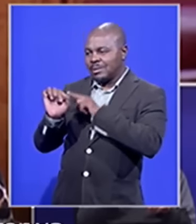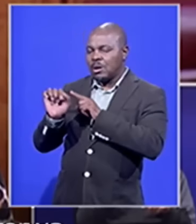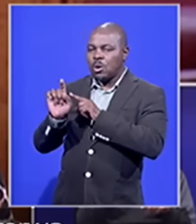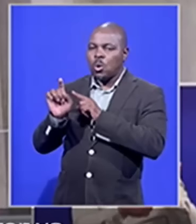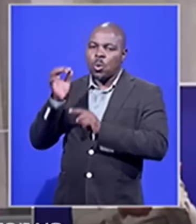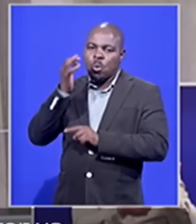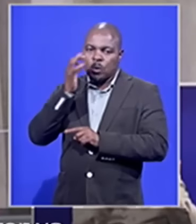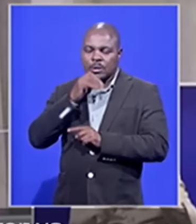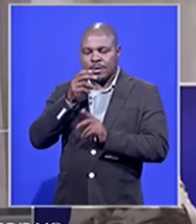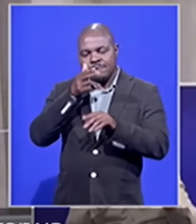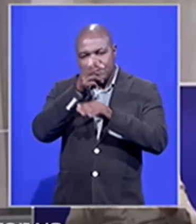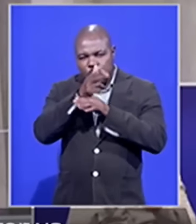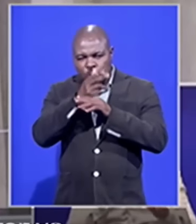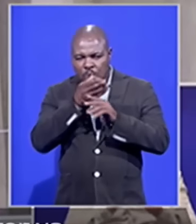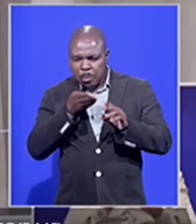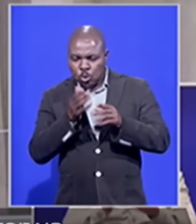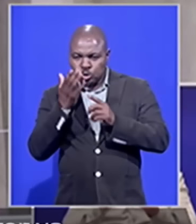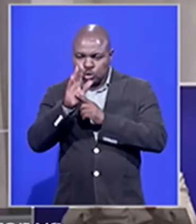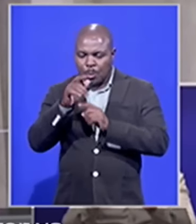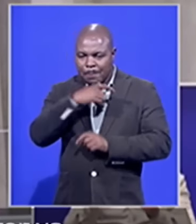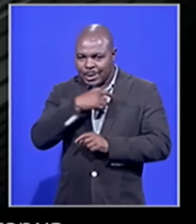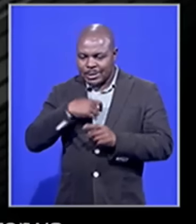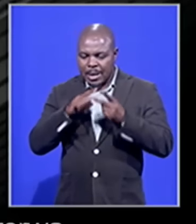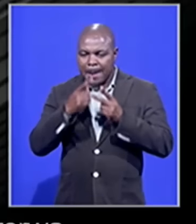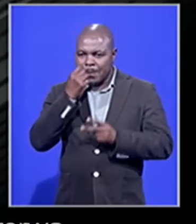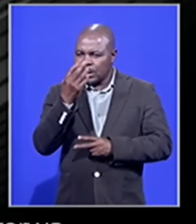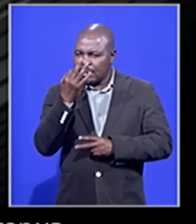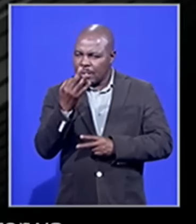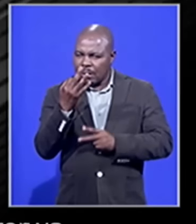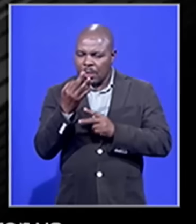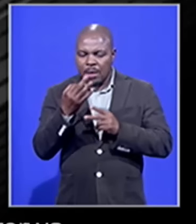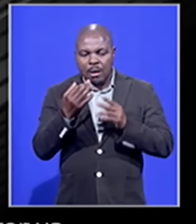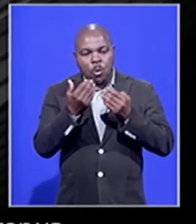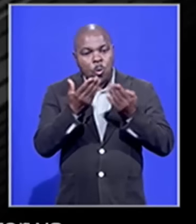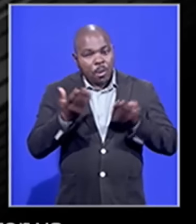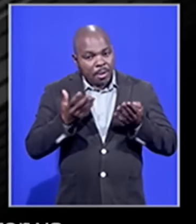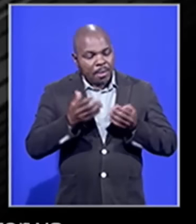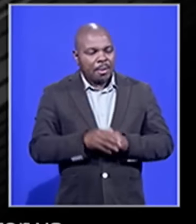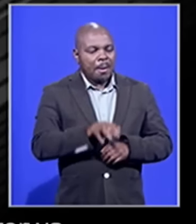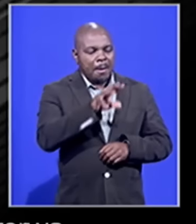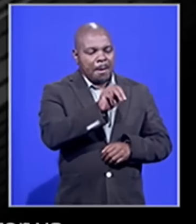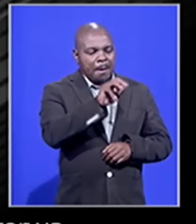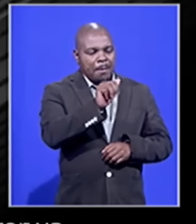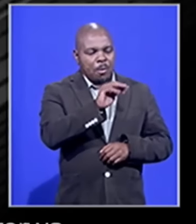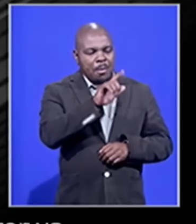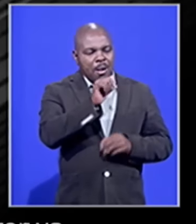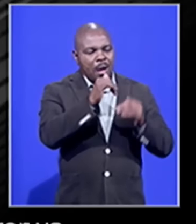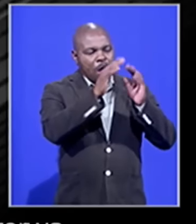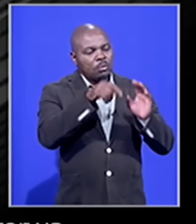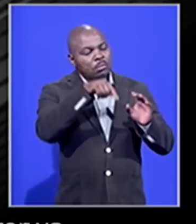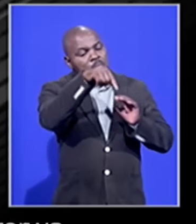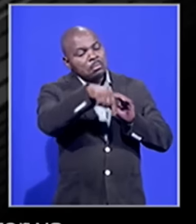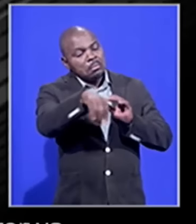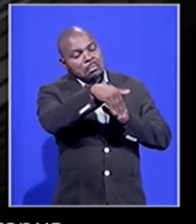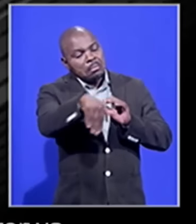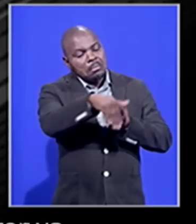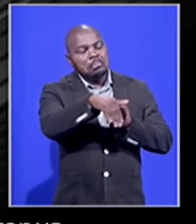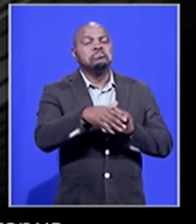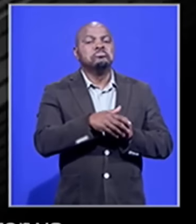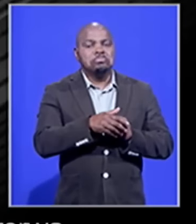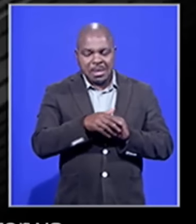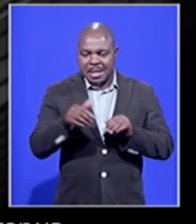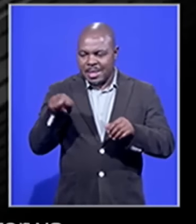le banna ba bang ba bararo ka ntle ho ntlo ya maumela ine e sa rerwa. In 2024 I am